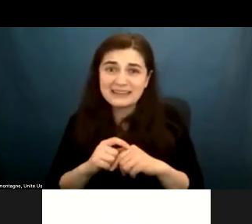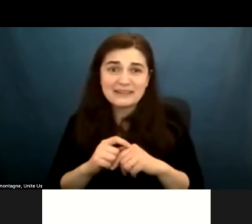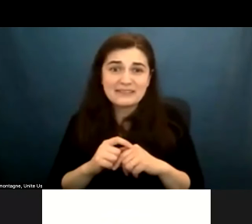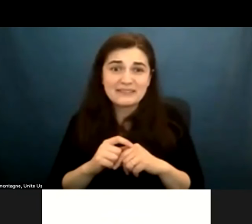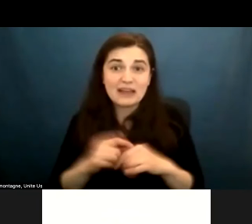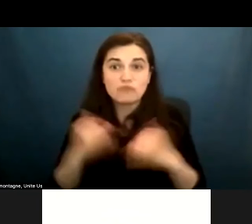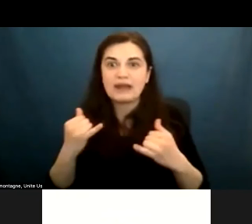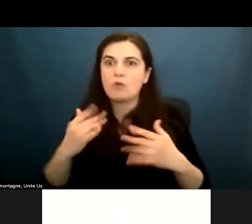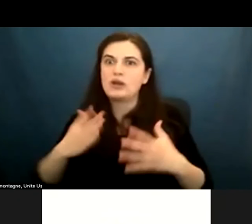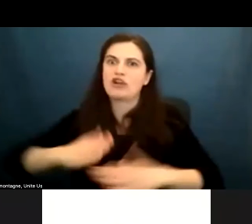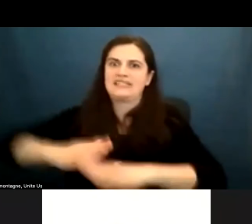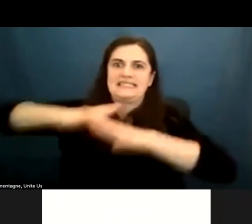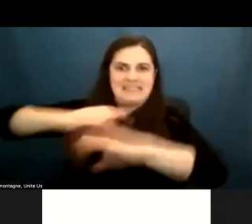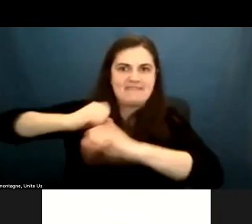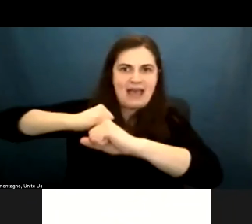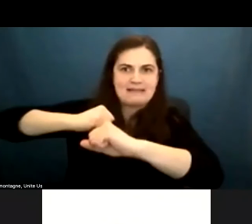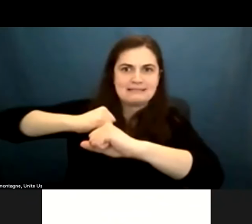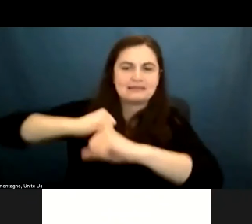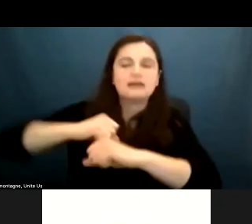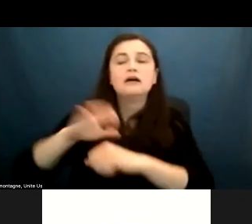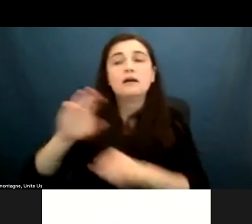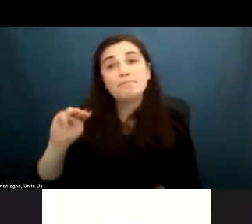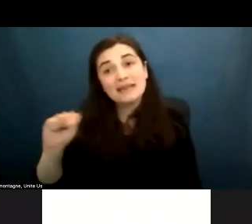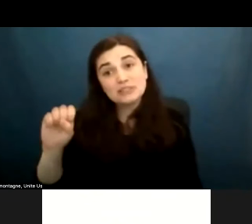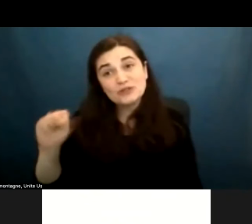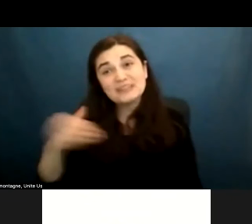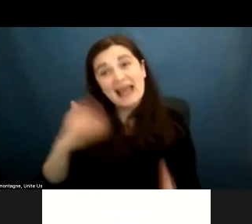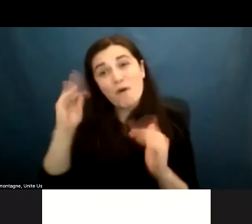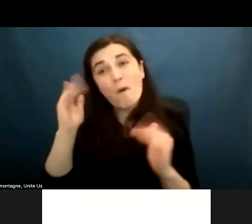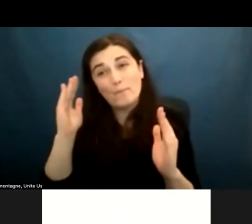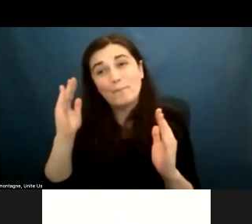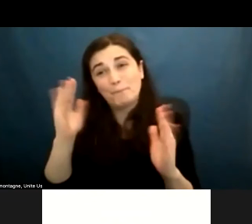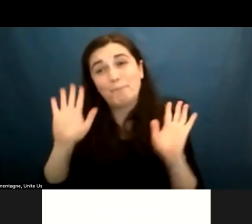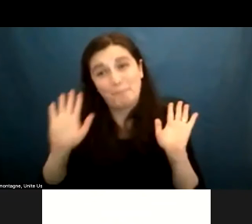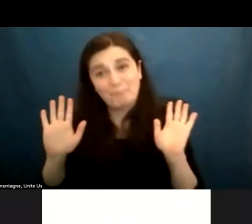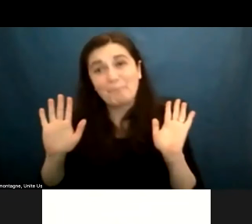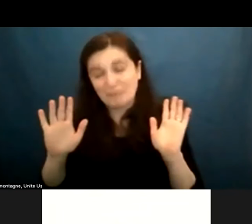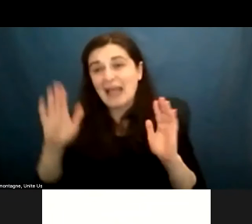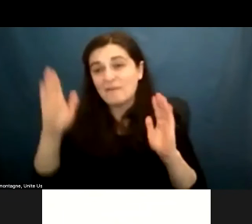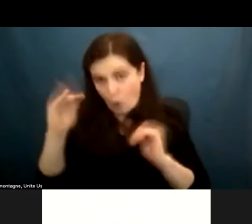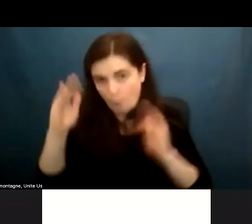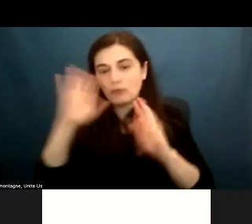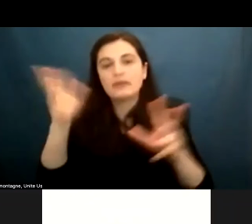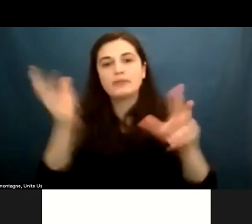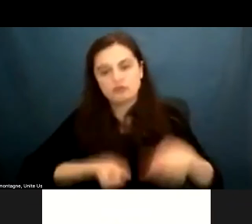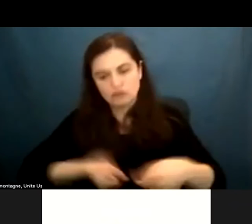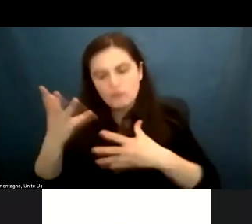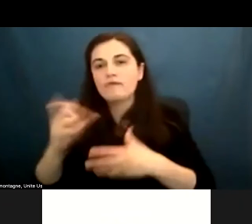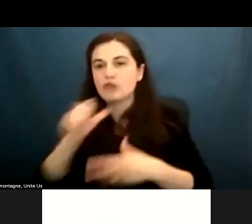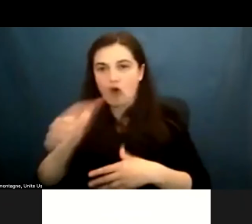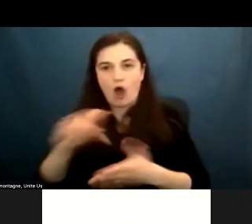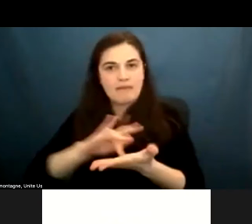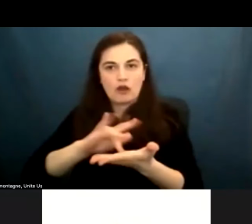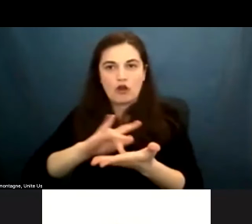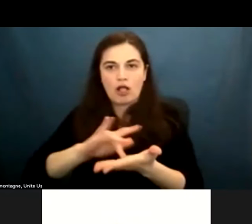right now. Massachusetts is one state where I have some hope that we may be able to remove non-medical exemptions. I think they've got a good shot